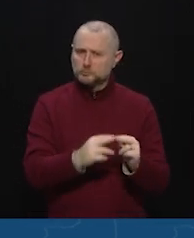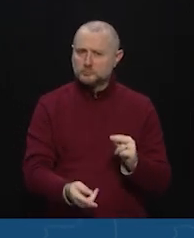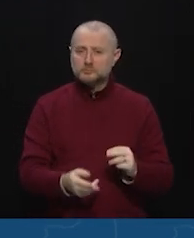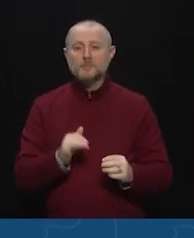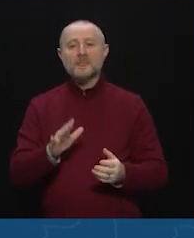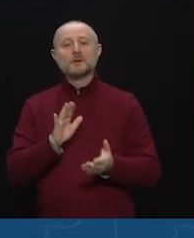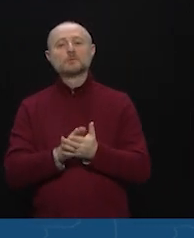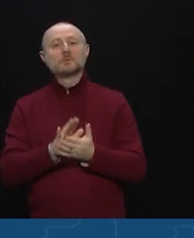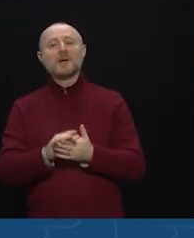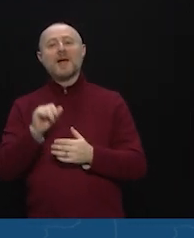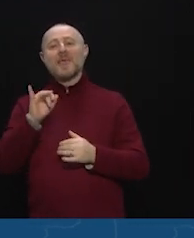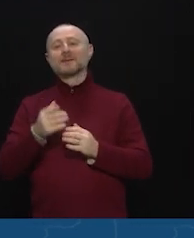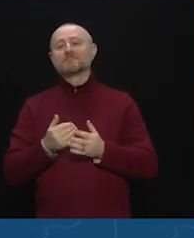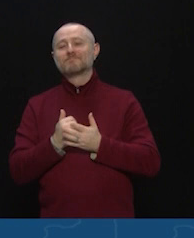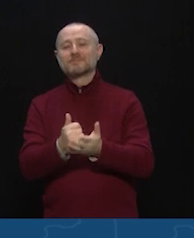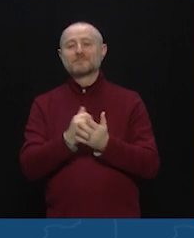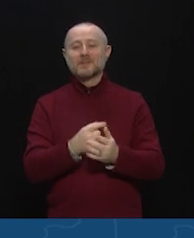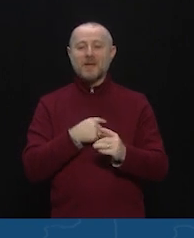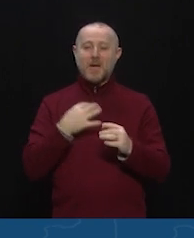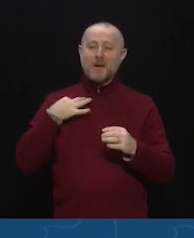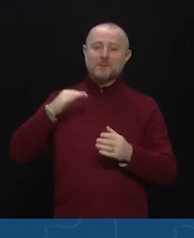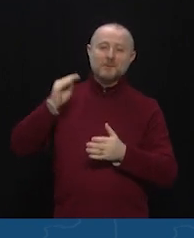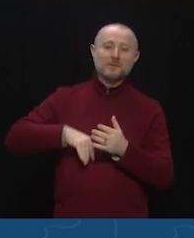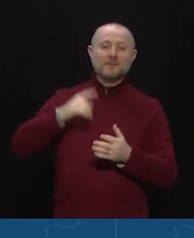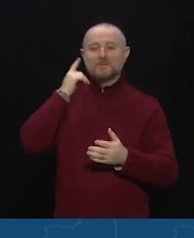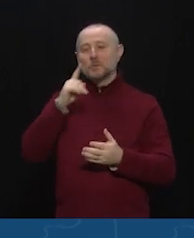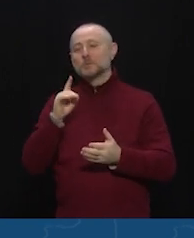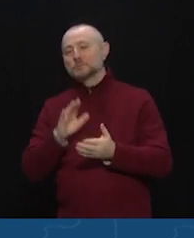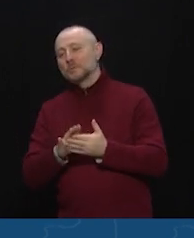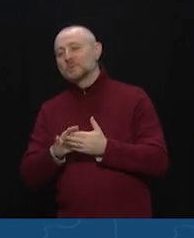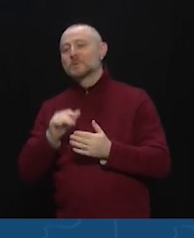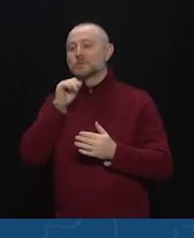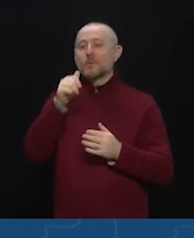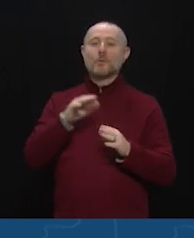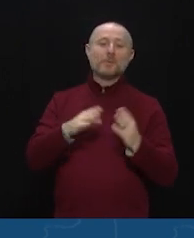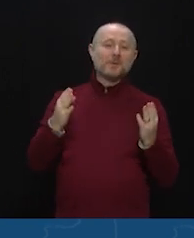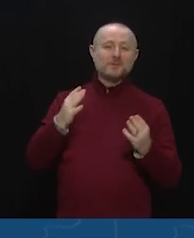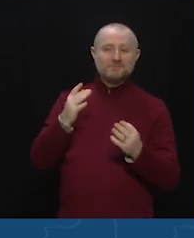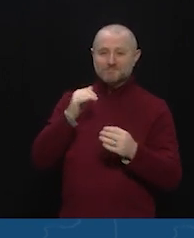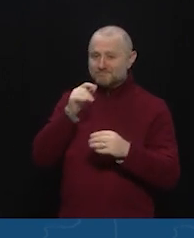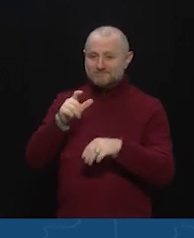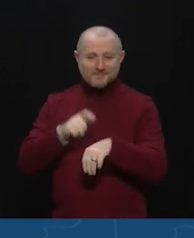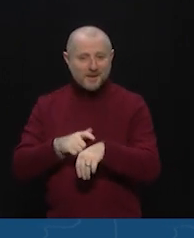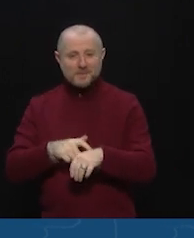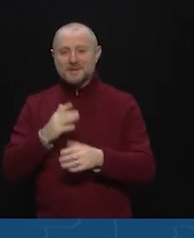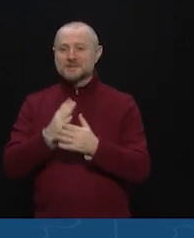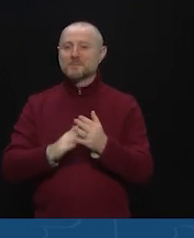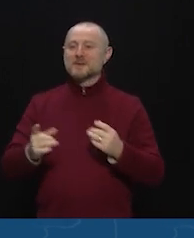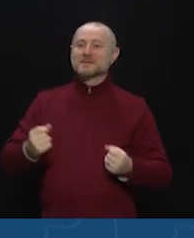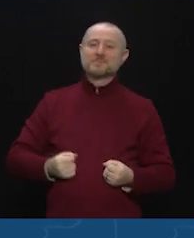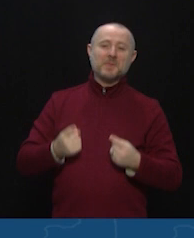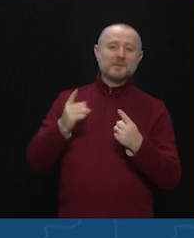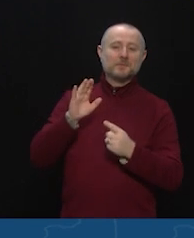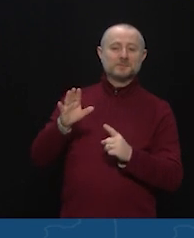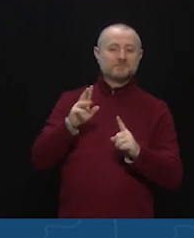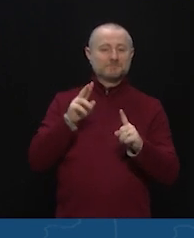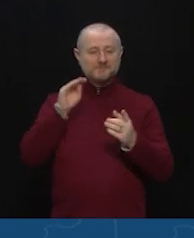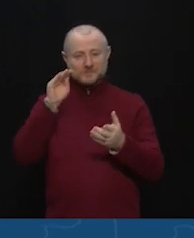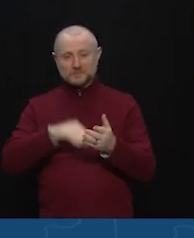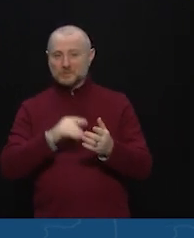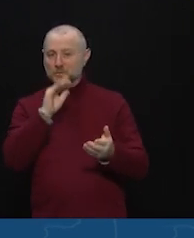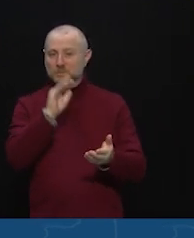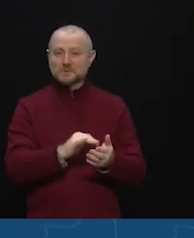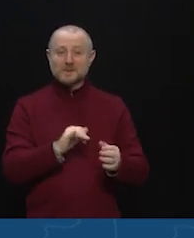as a result of schools not being open all the time, so some of the expense-based claims have been reduced. The stock market